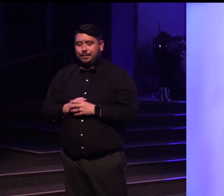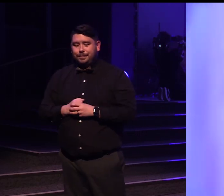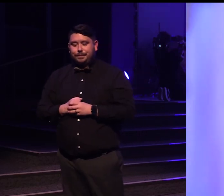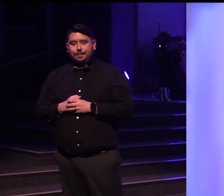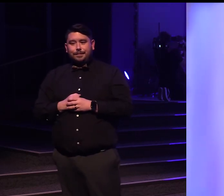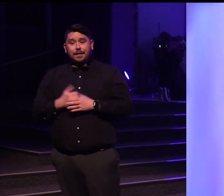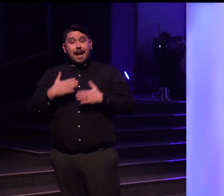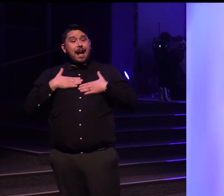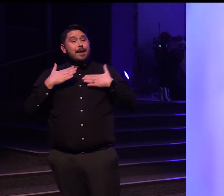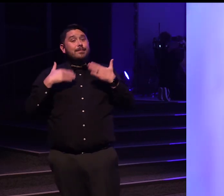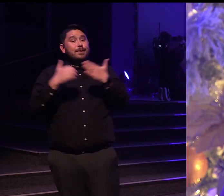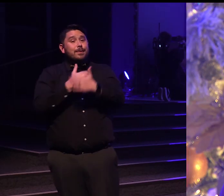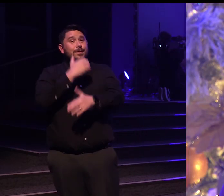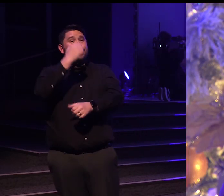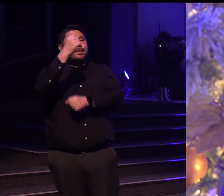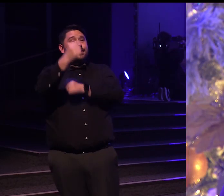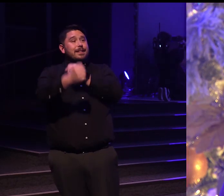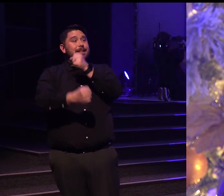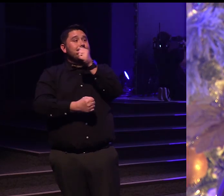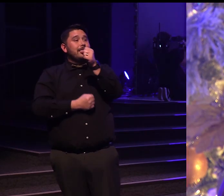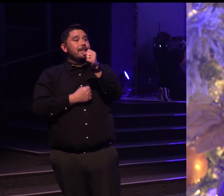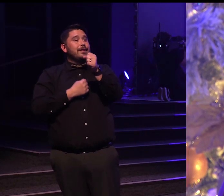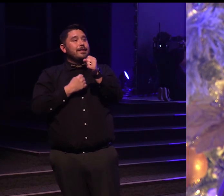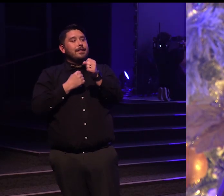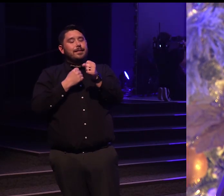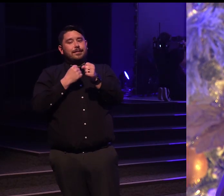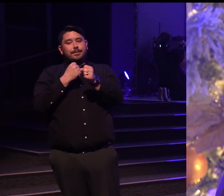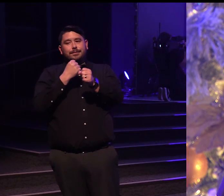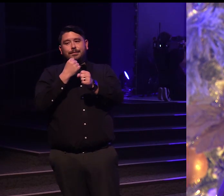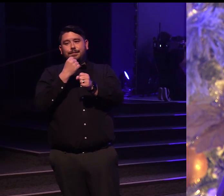Year, Happy New Year.